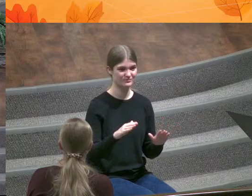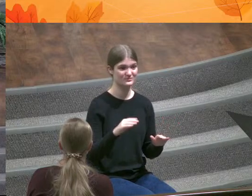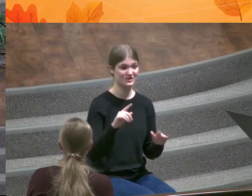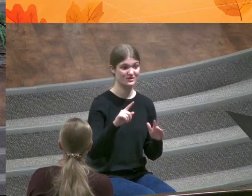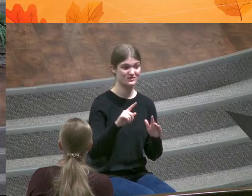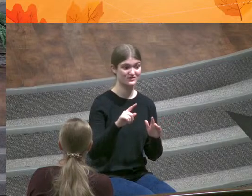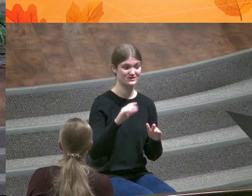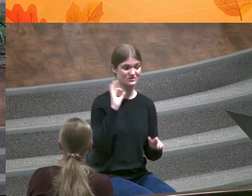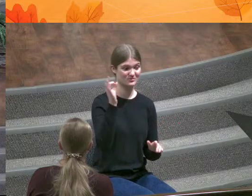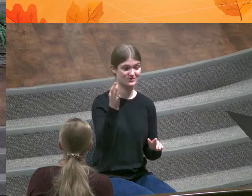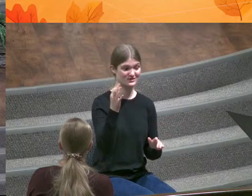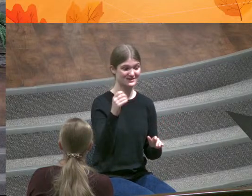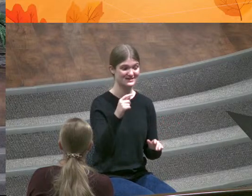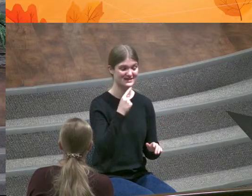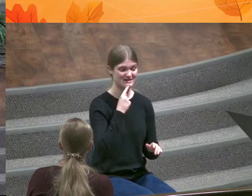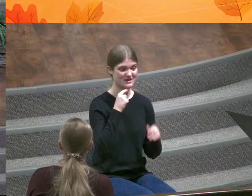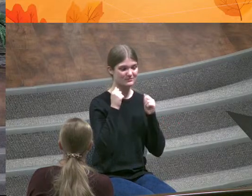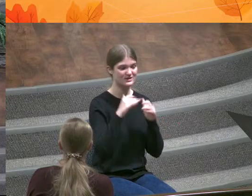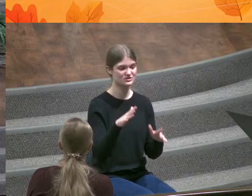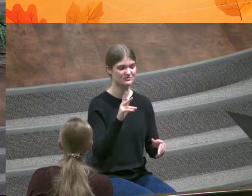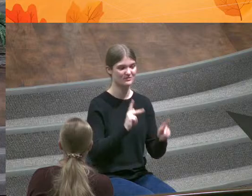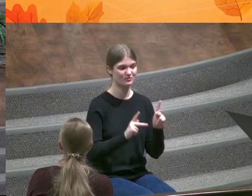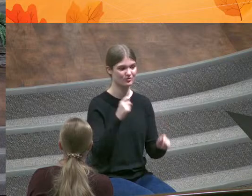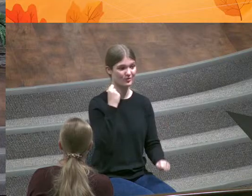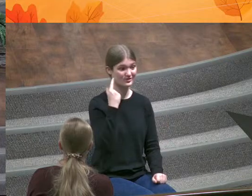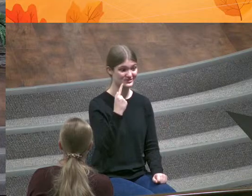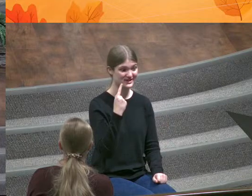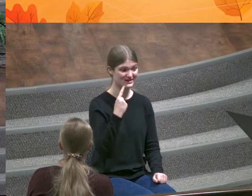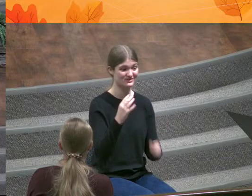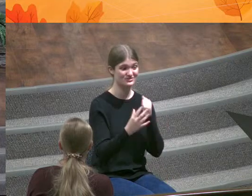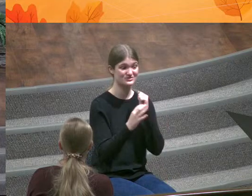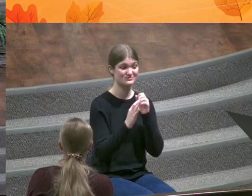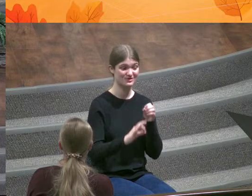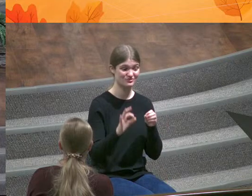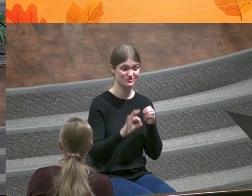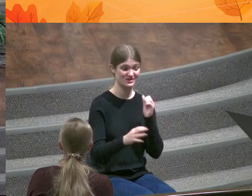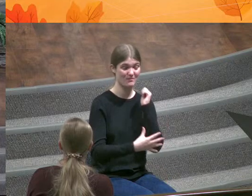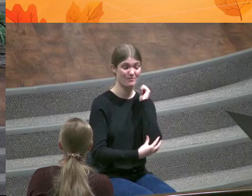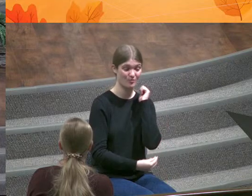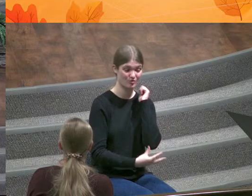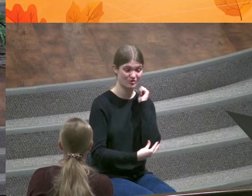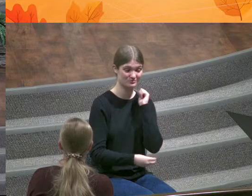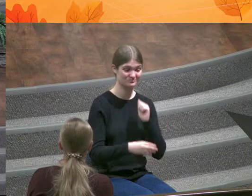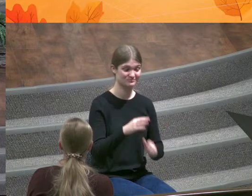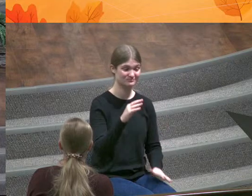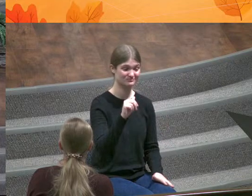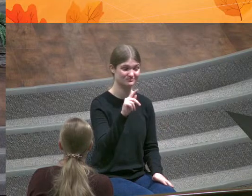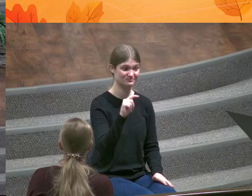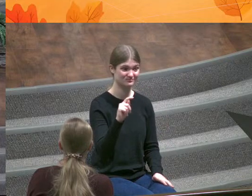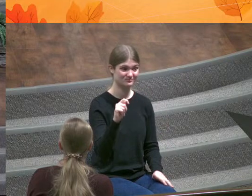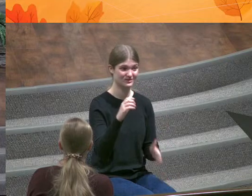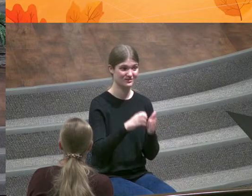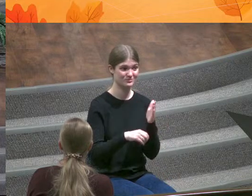are those who recognize their spiritual poverty. That's Matthew 5, 3.